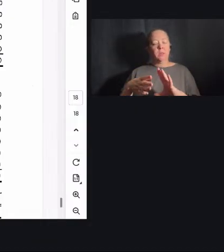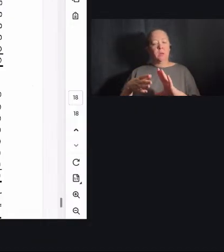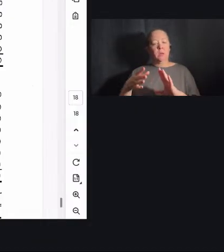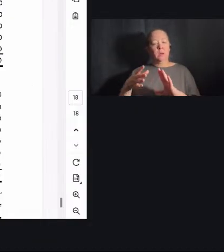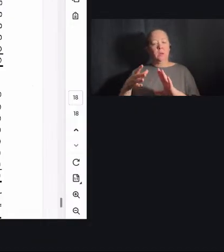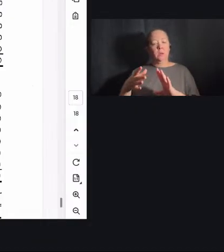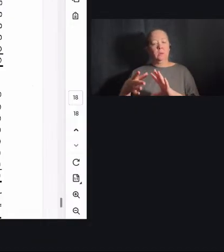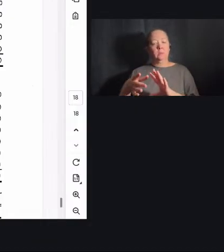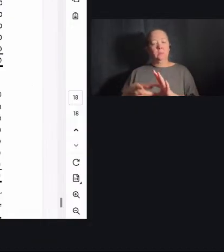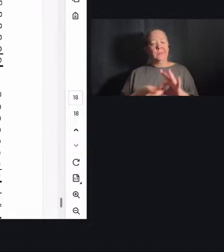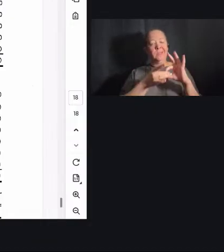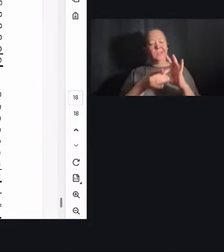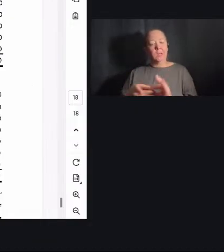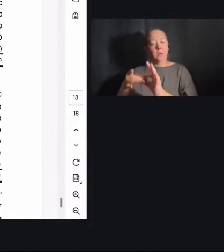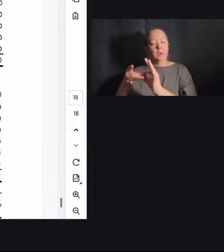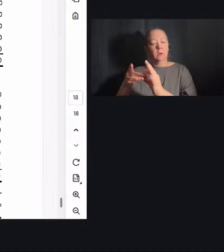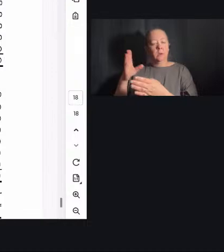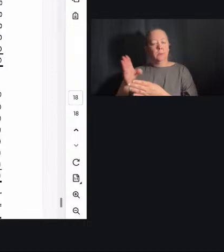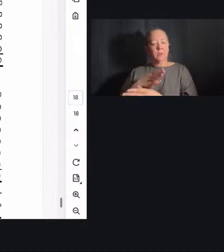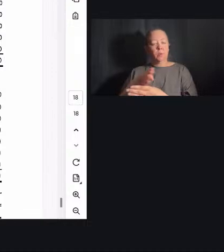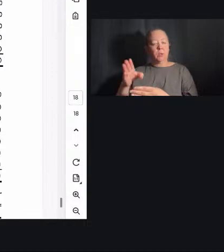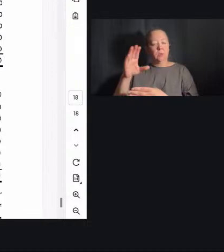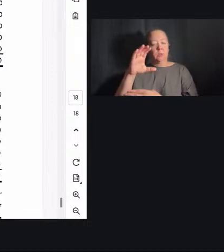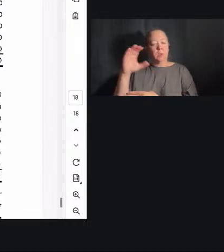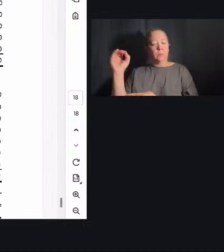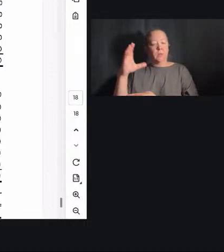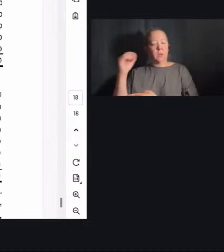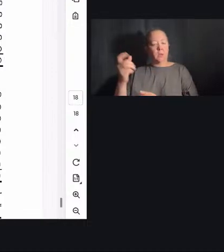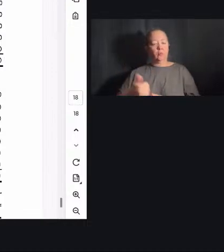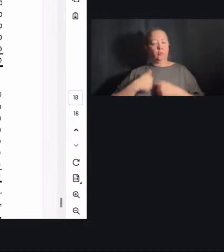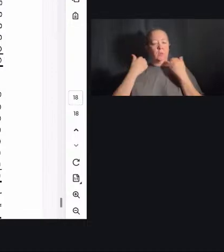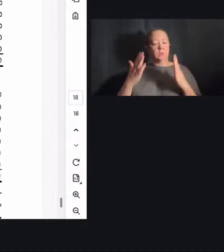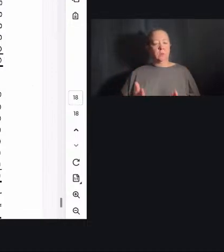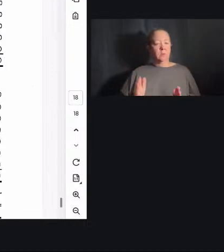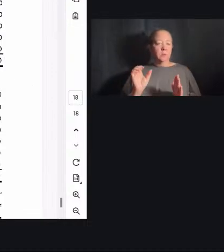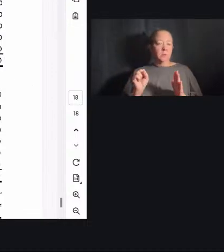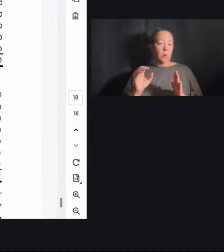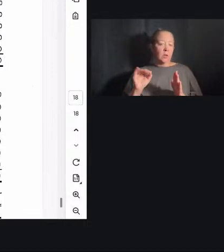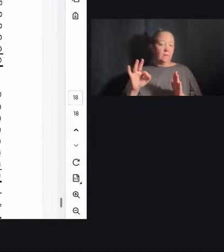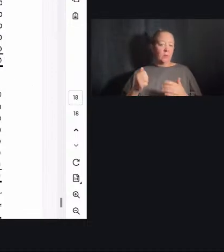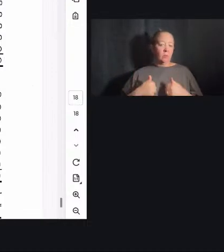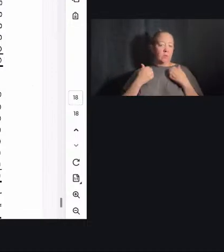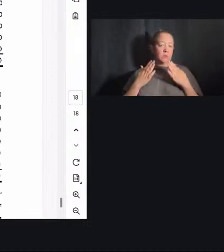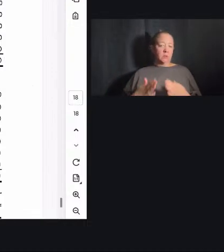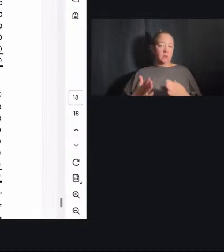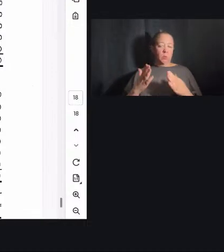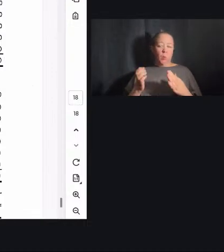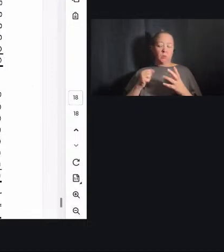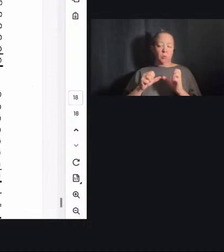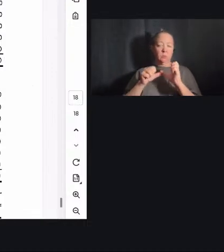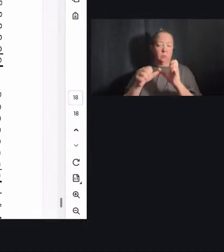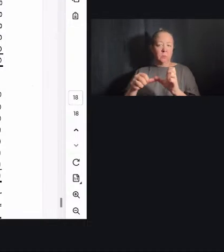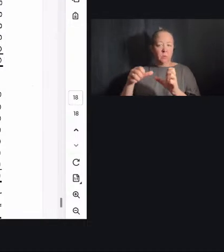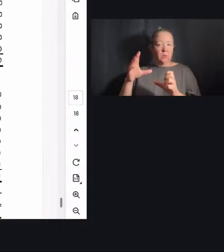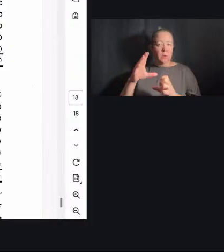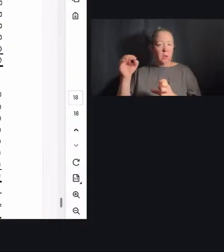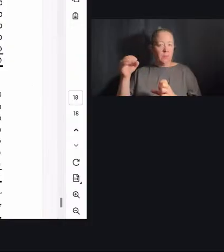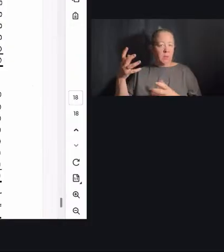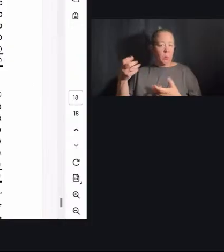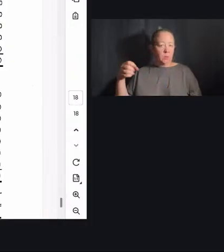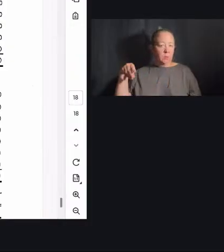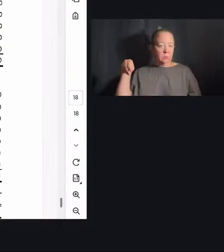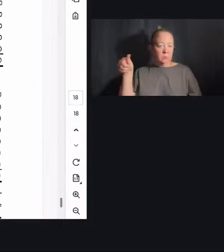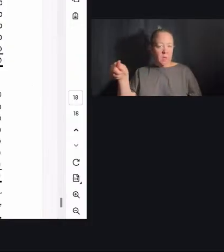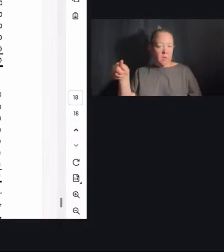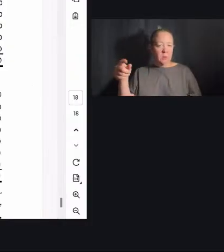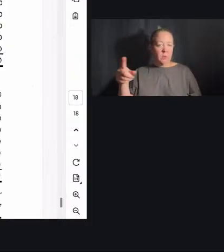residents, swapping the costs. And so if the residents want to continue and pay the company, I believe the company will administer that. We just have to facilitate